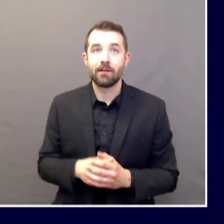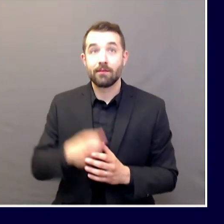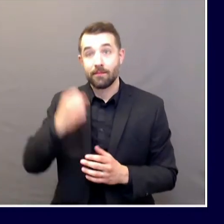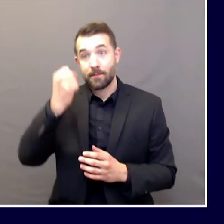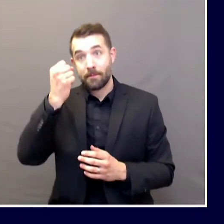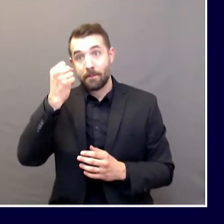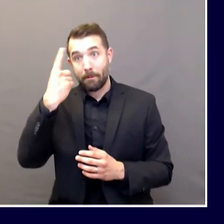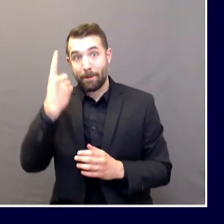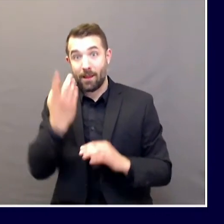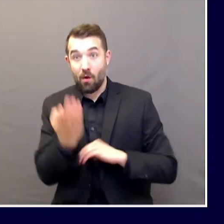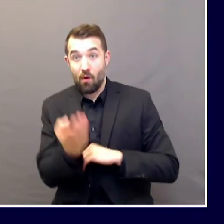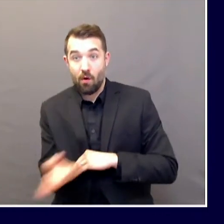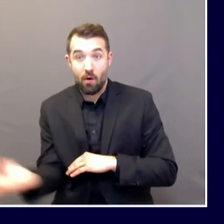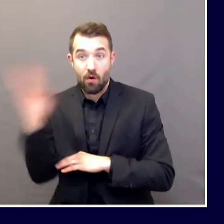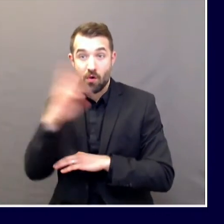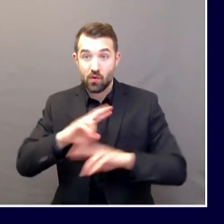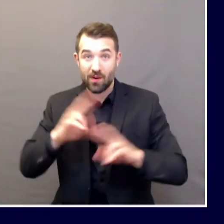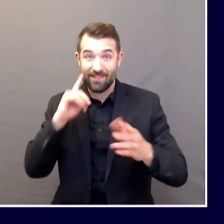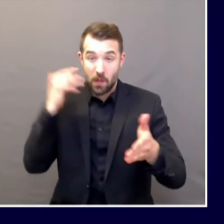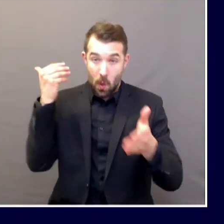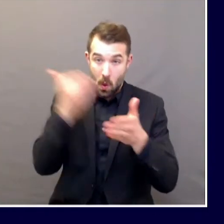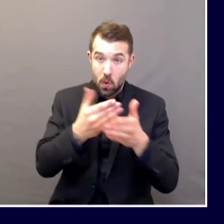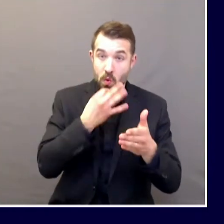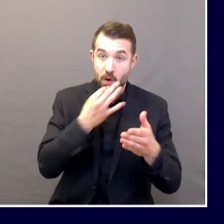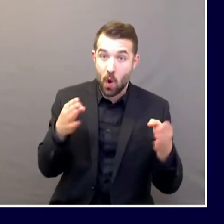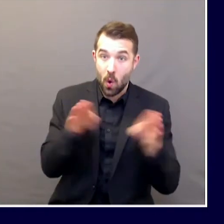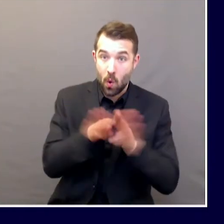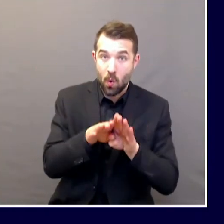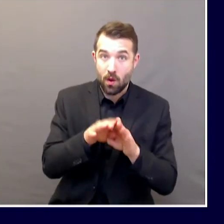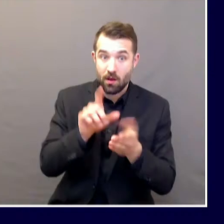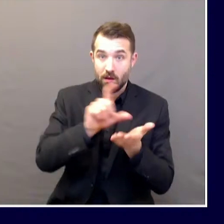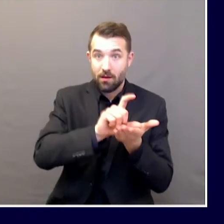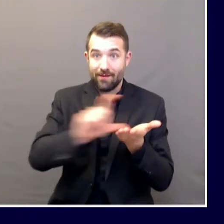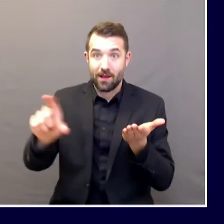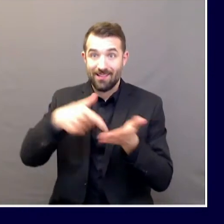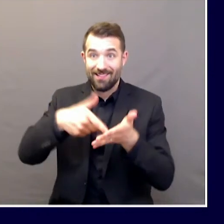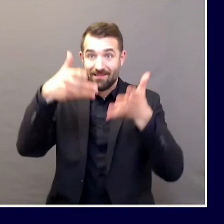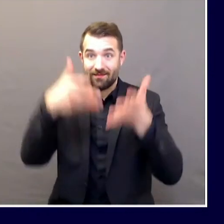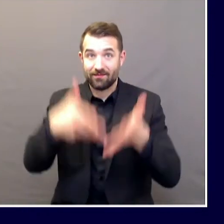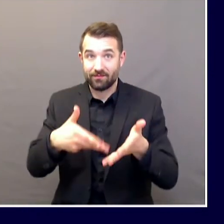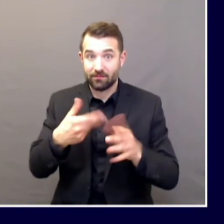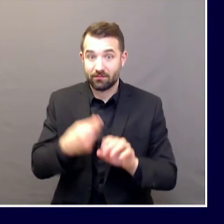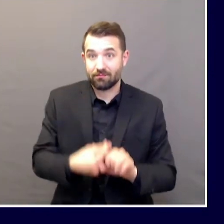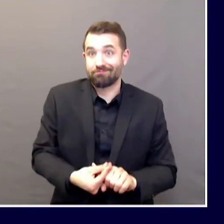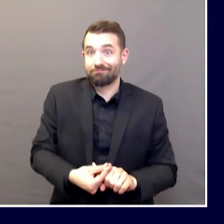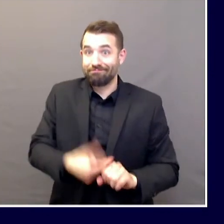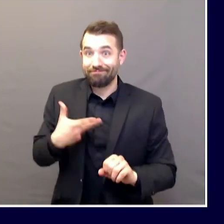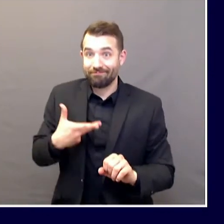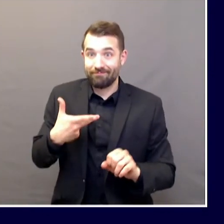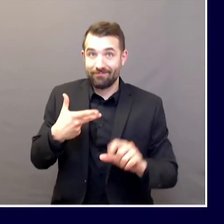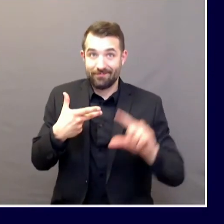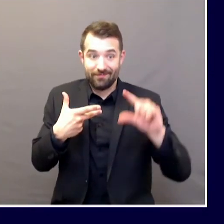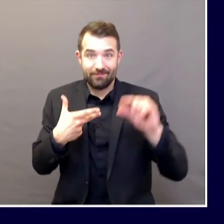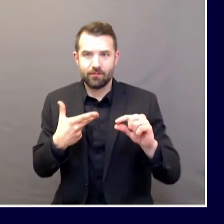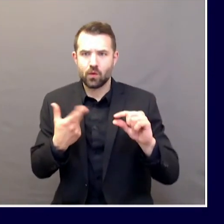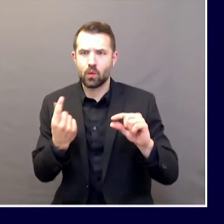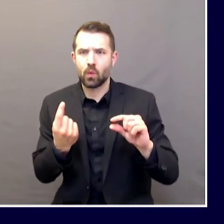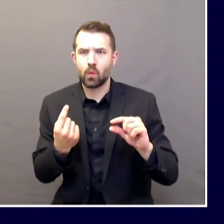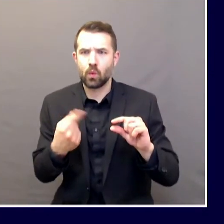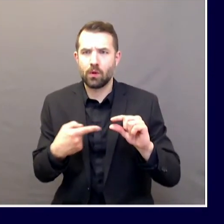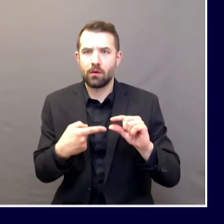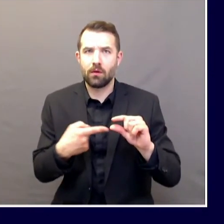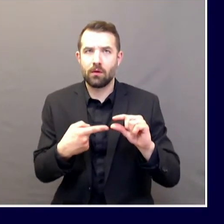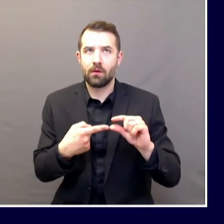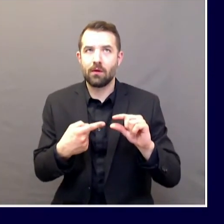that this is a possibility and recognizing the need to make sure we were providing guidance around this. We put up a document,